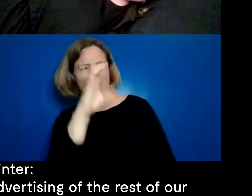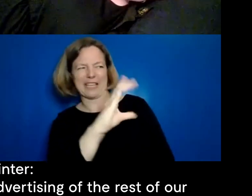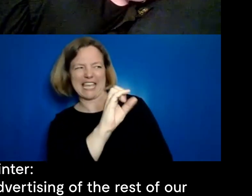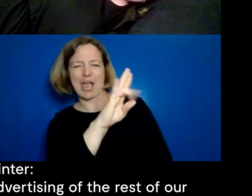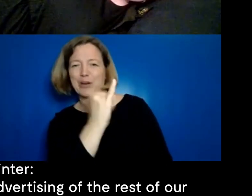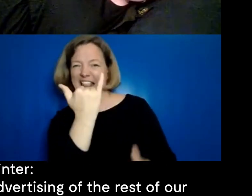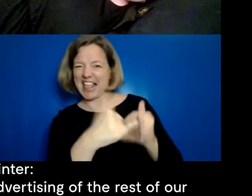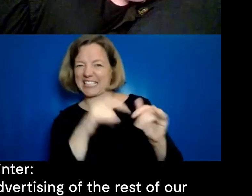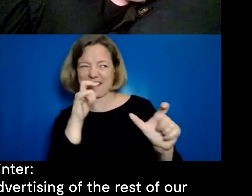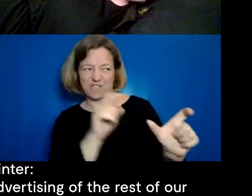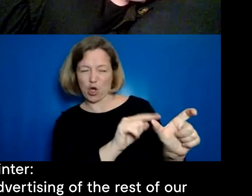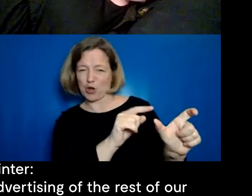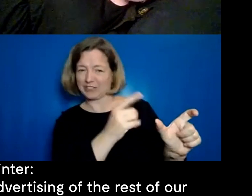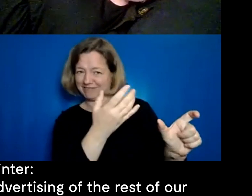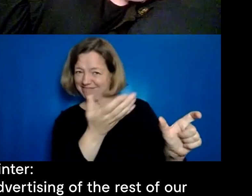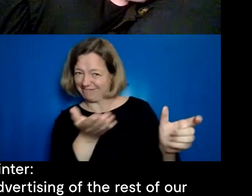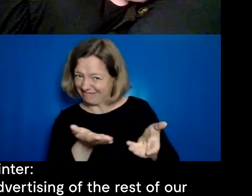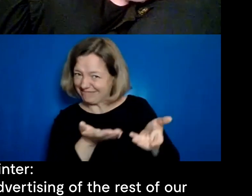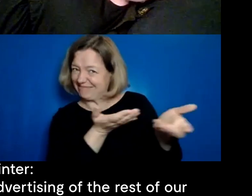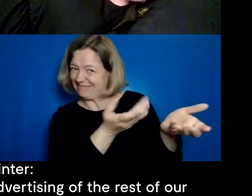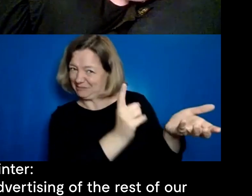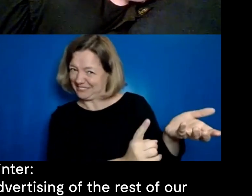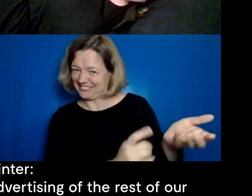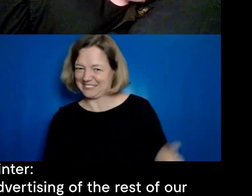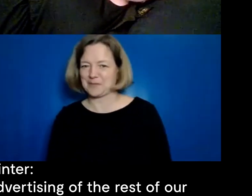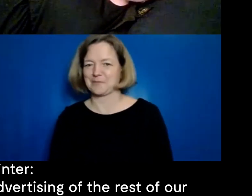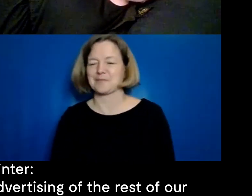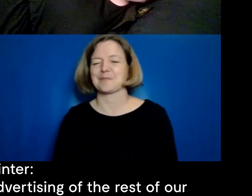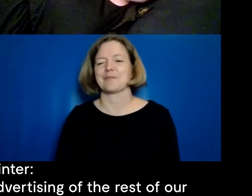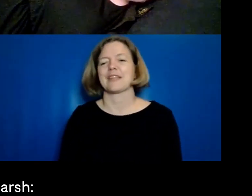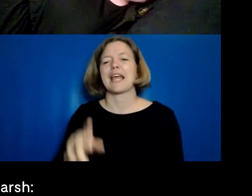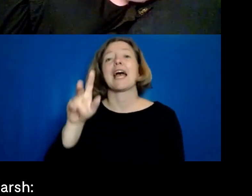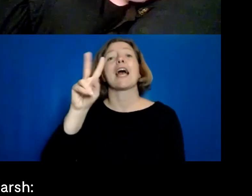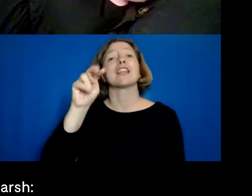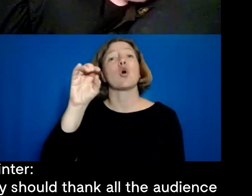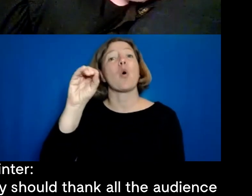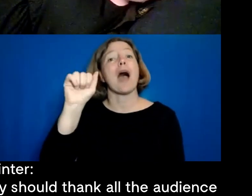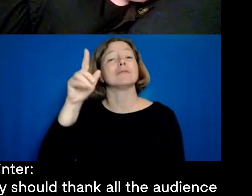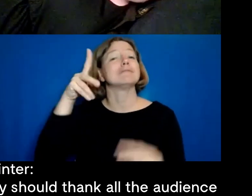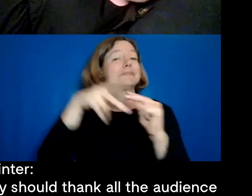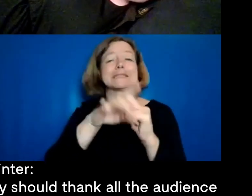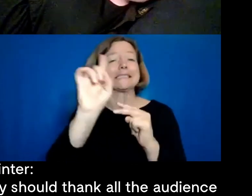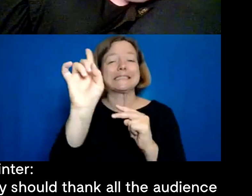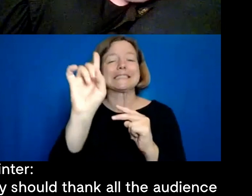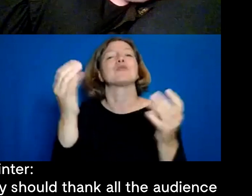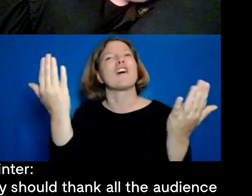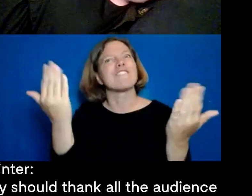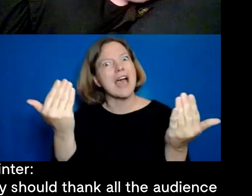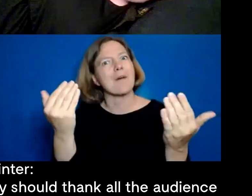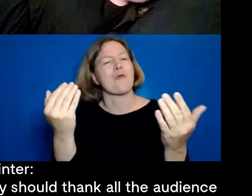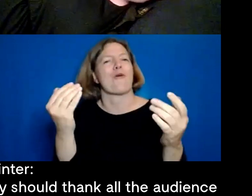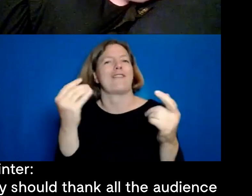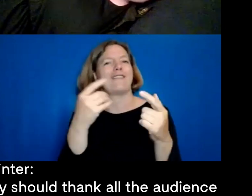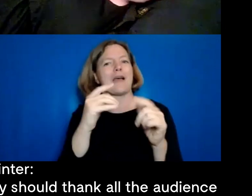to do some advertising of the rest of our conference. Of course. I mean, maybe before,